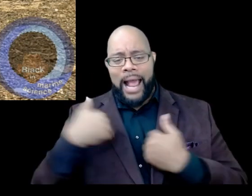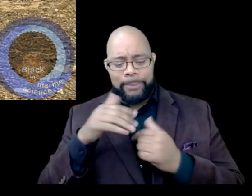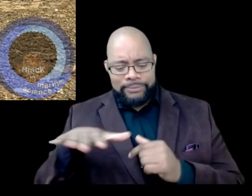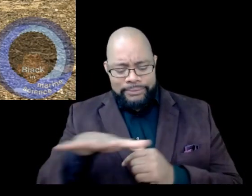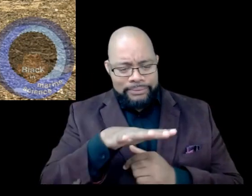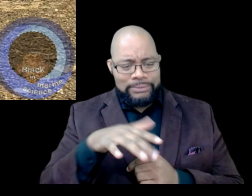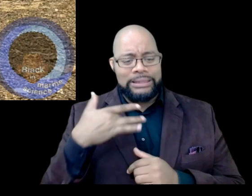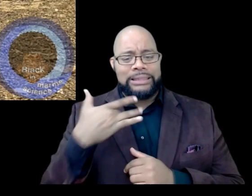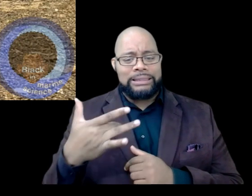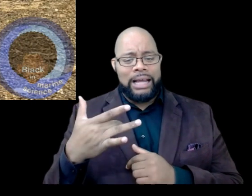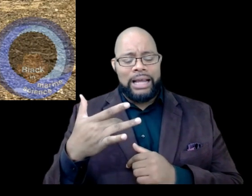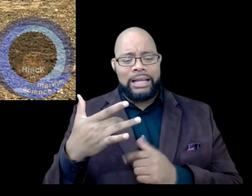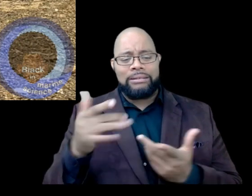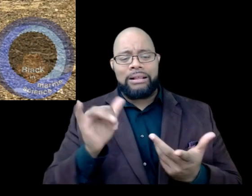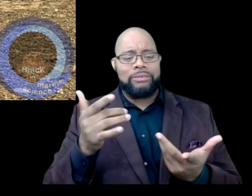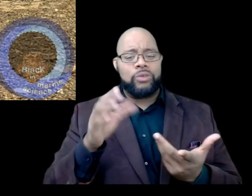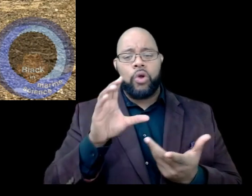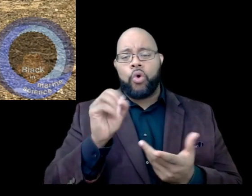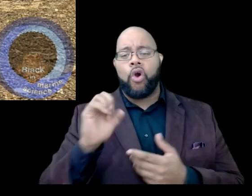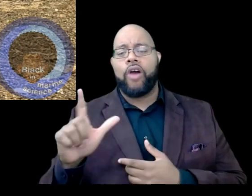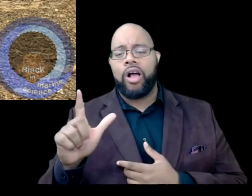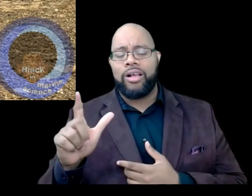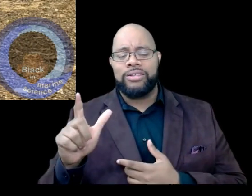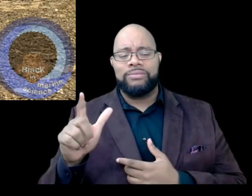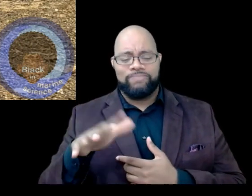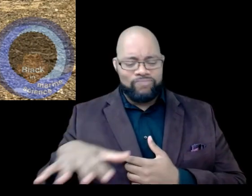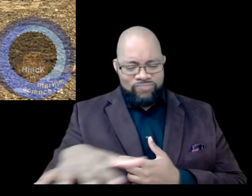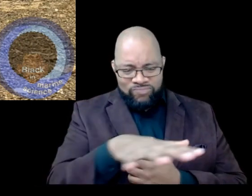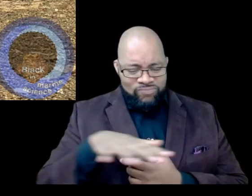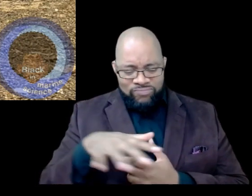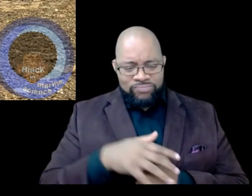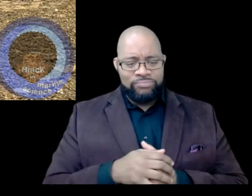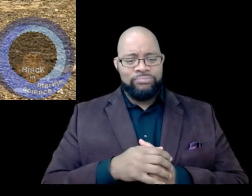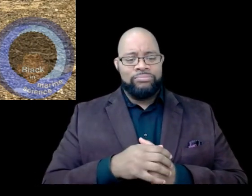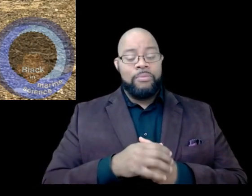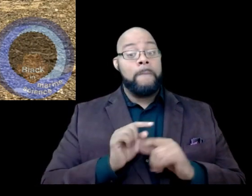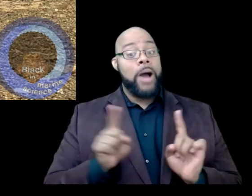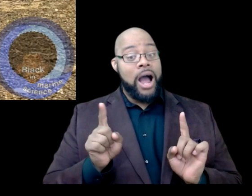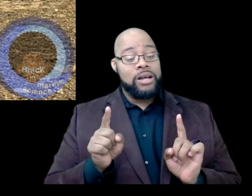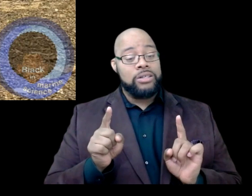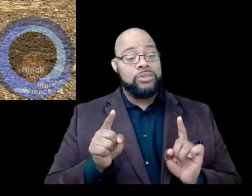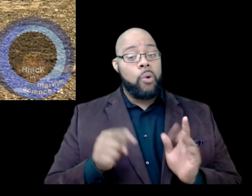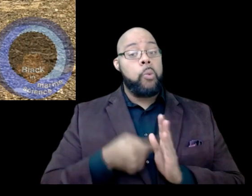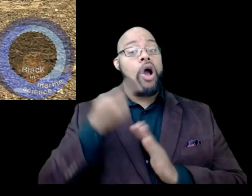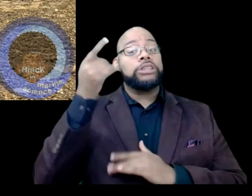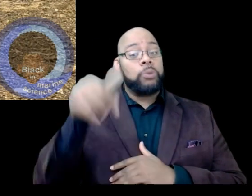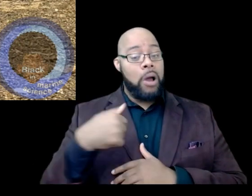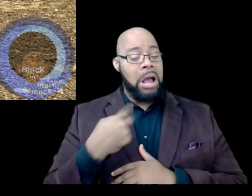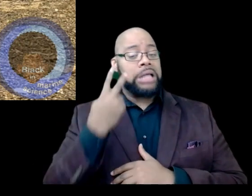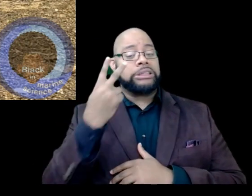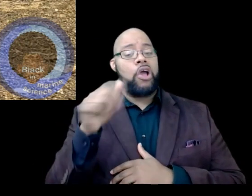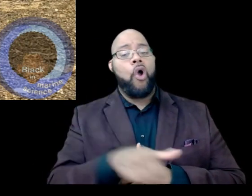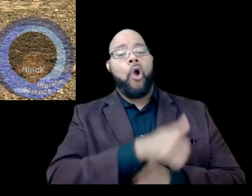organism. Usually it's cnidarians, such as corals, zoantherians, but